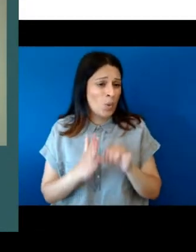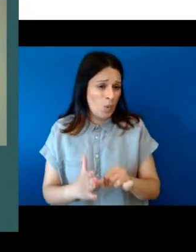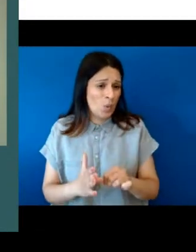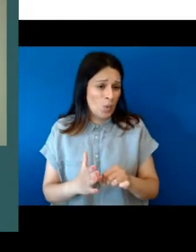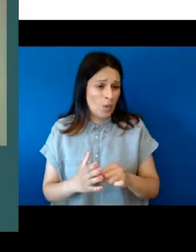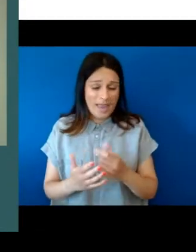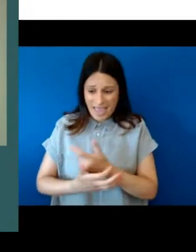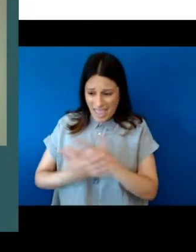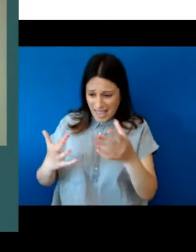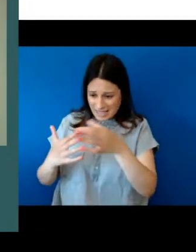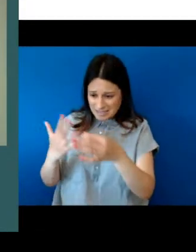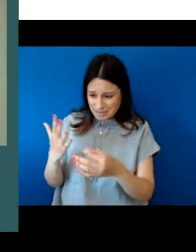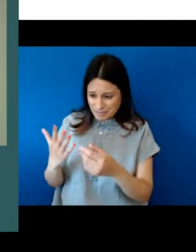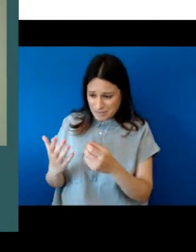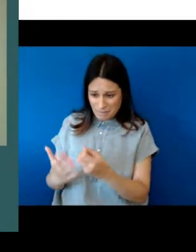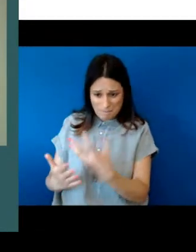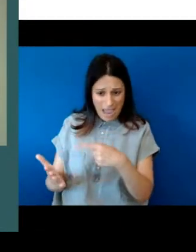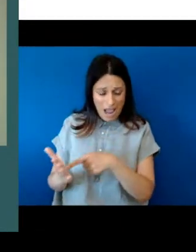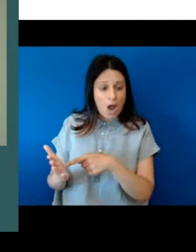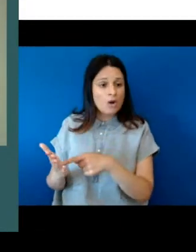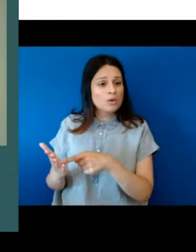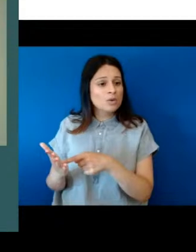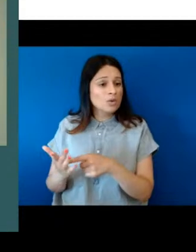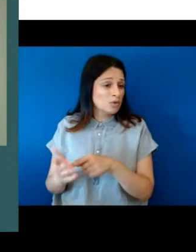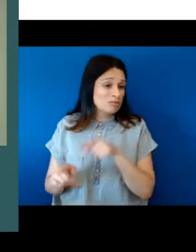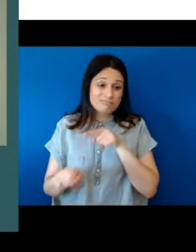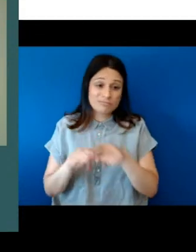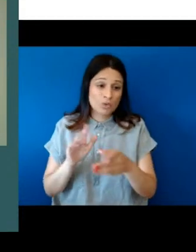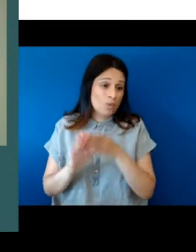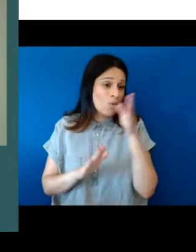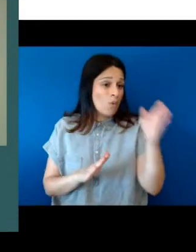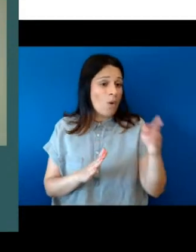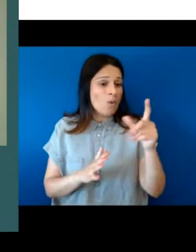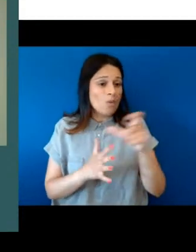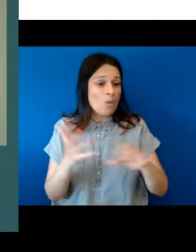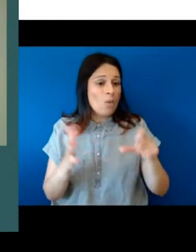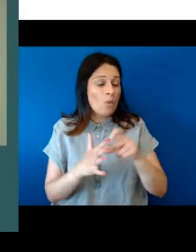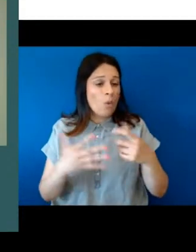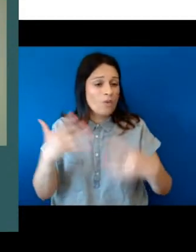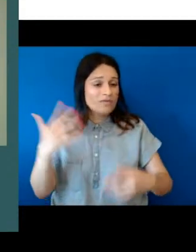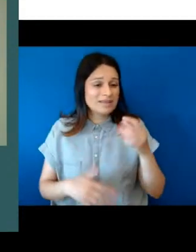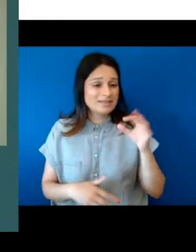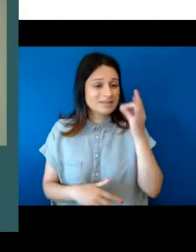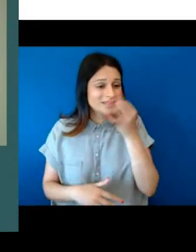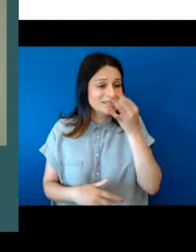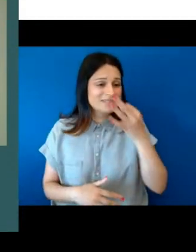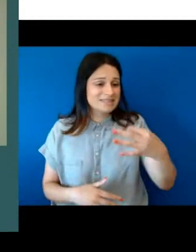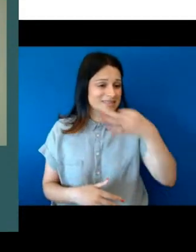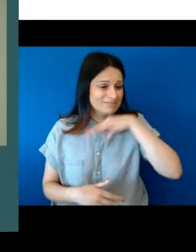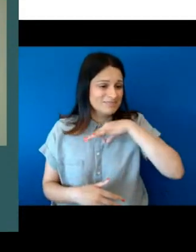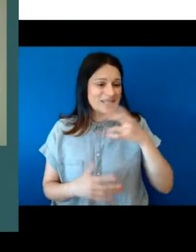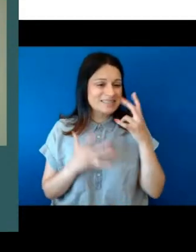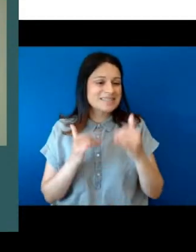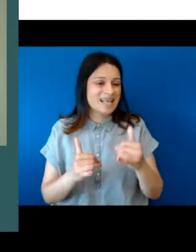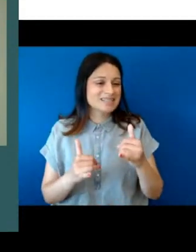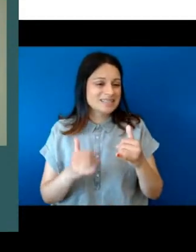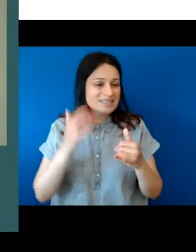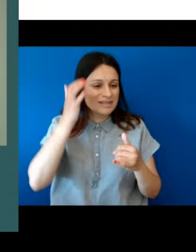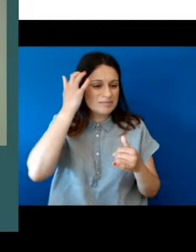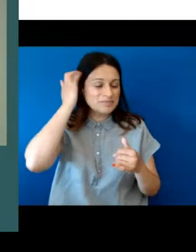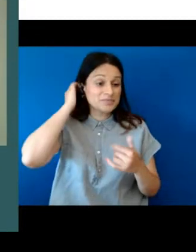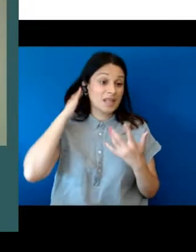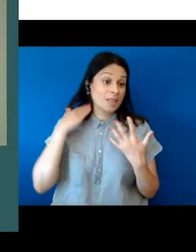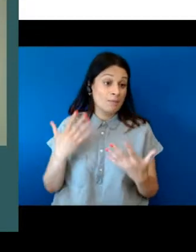a COVID test wherever possible, but definitely COVID vaccination. And we're just waiting to hear what's happening with children. We're still waiting for